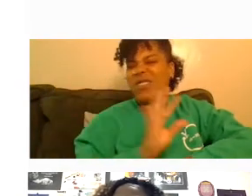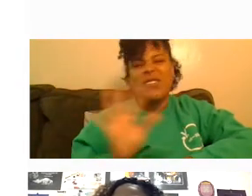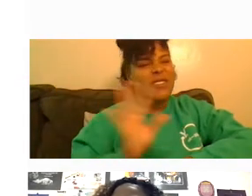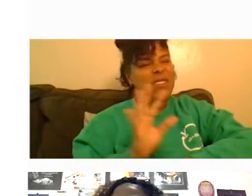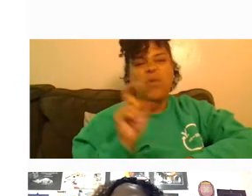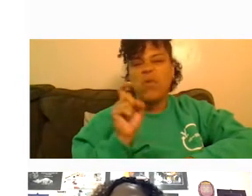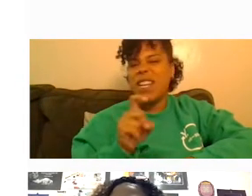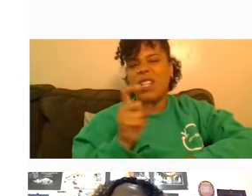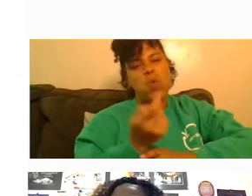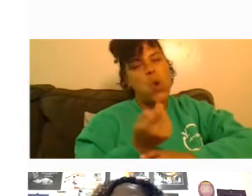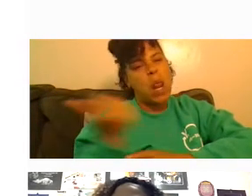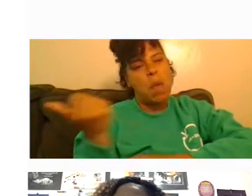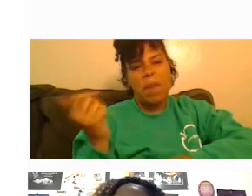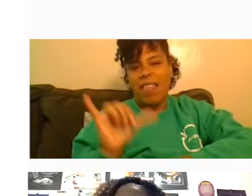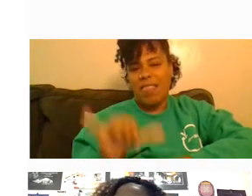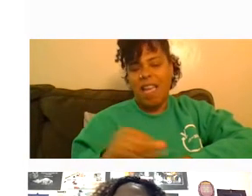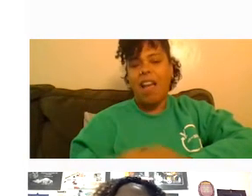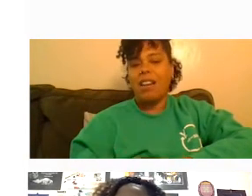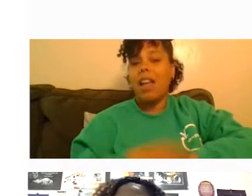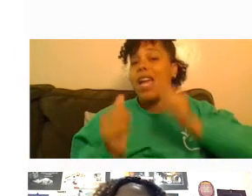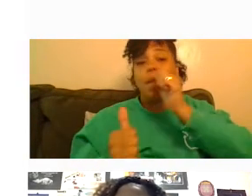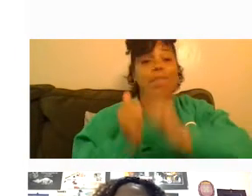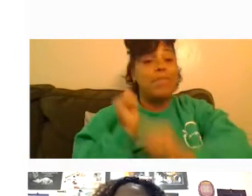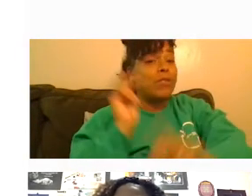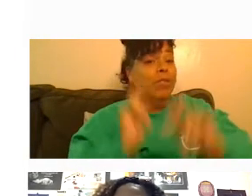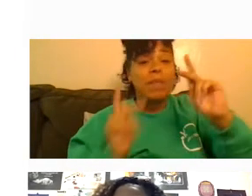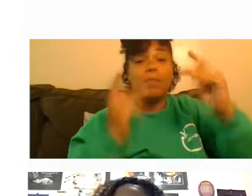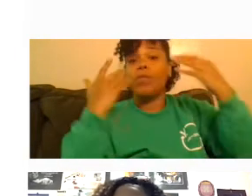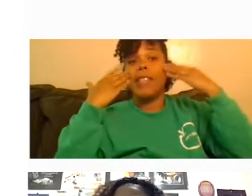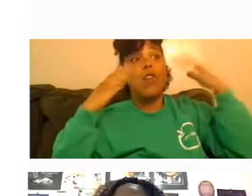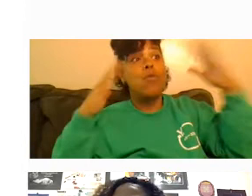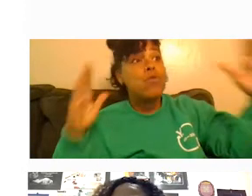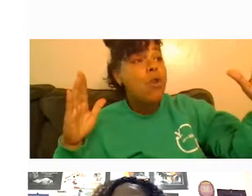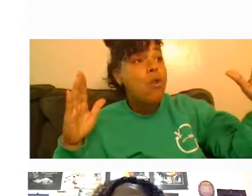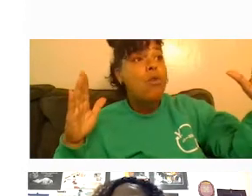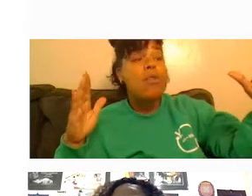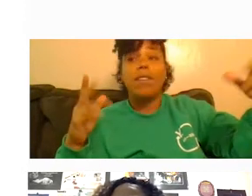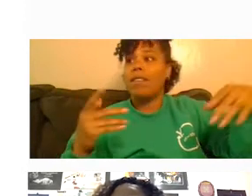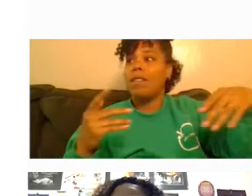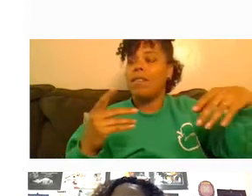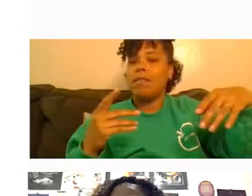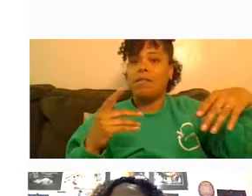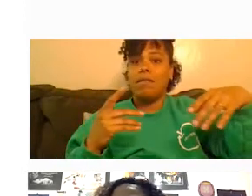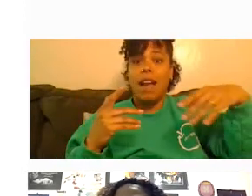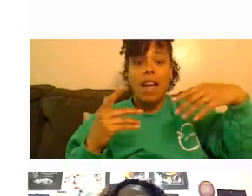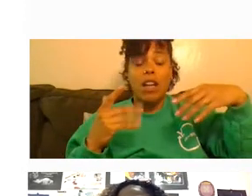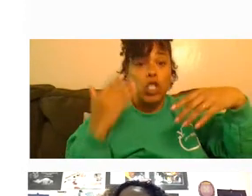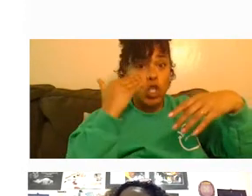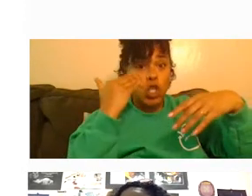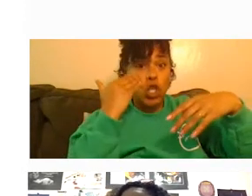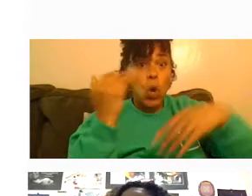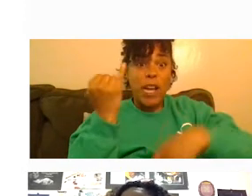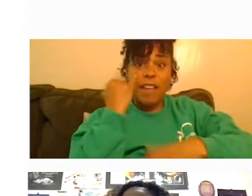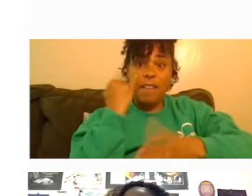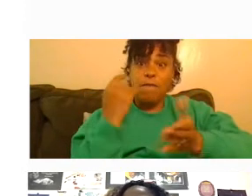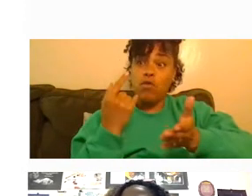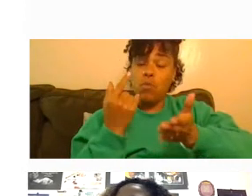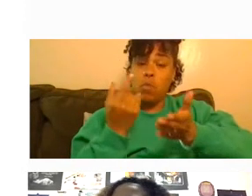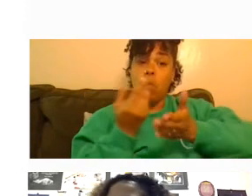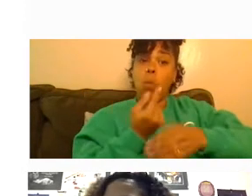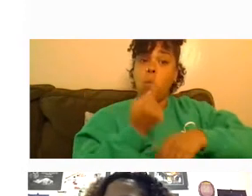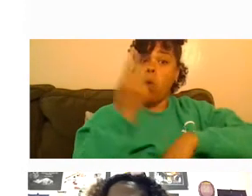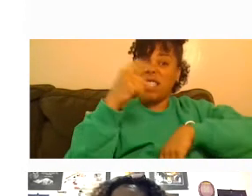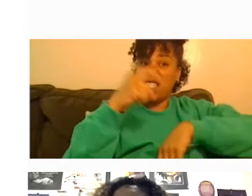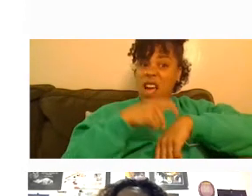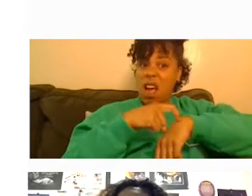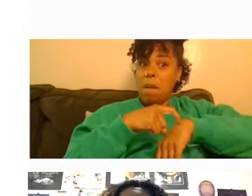eliminate it because they don't know and they haven't taken the time to realize how important this is. Did you know if you made a one-time $3,000 purchase with no